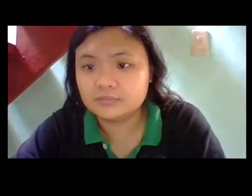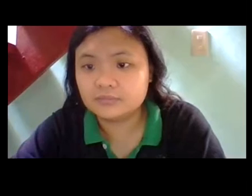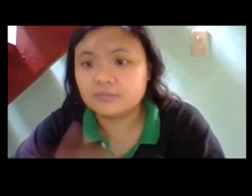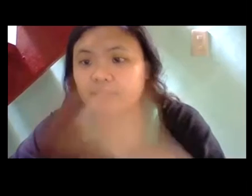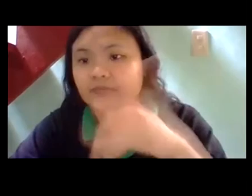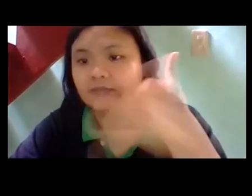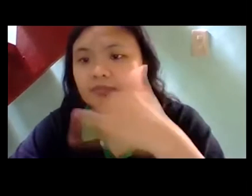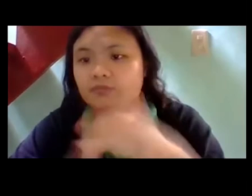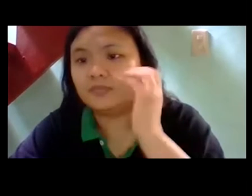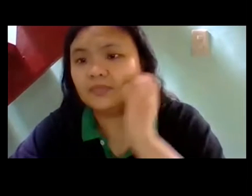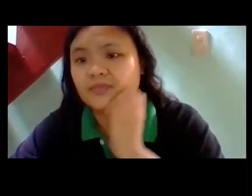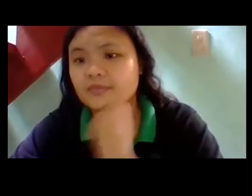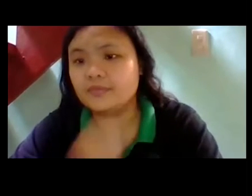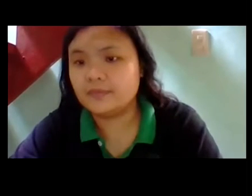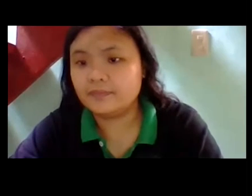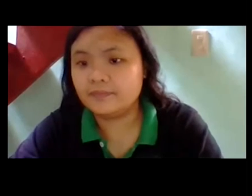Okay.